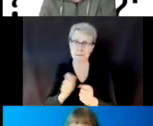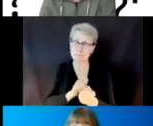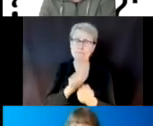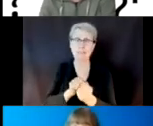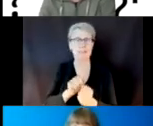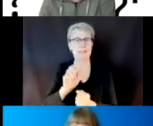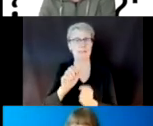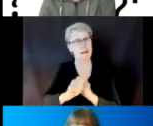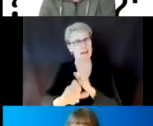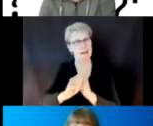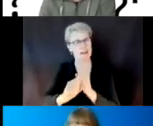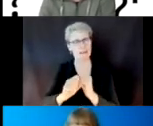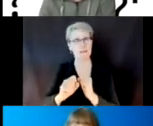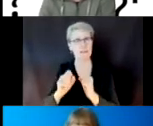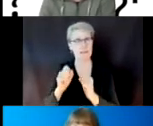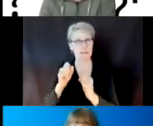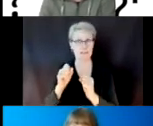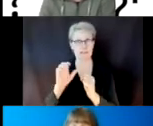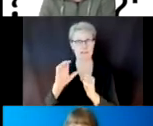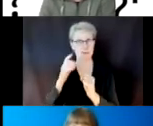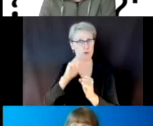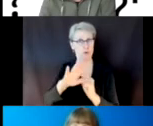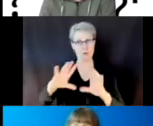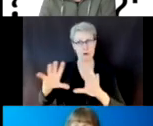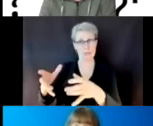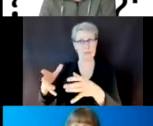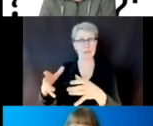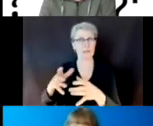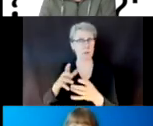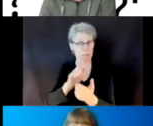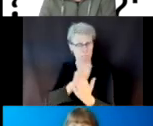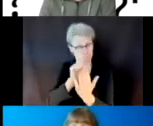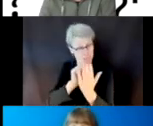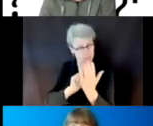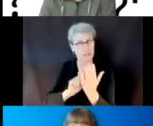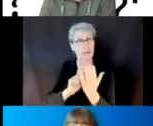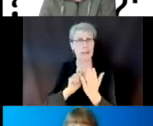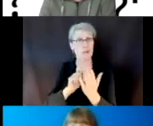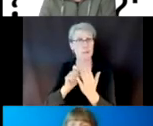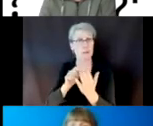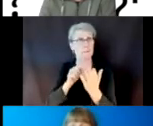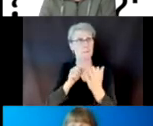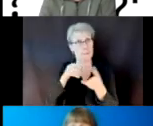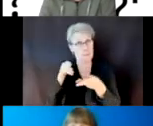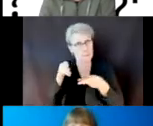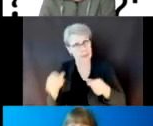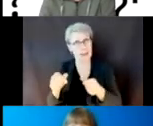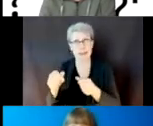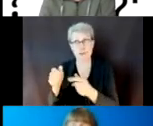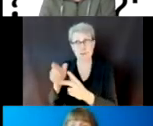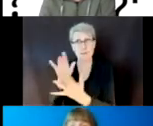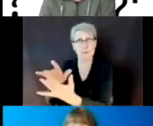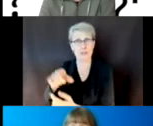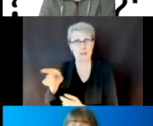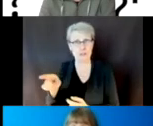interest to that audience and pay to reach them. And I think those two tactics together are really the way that most people build